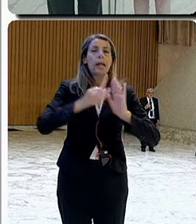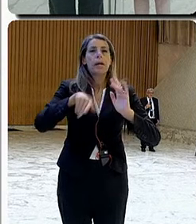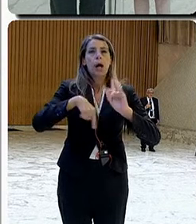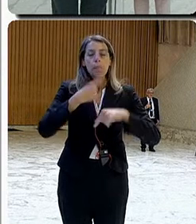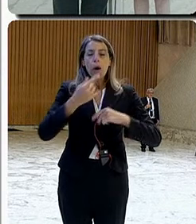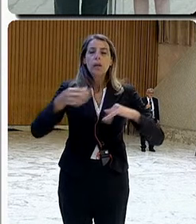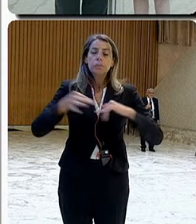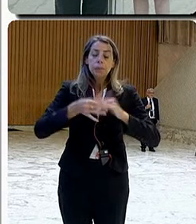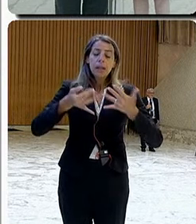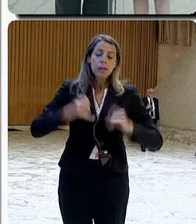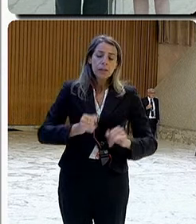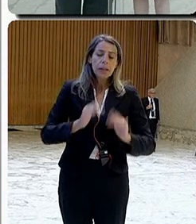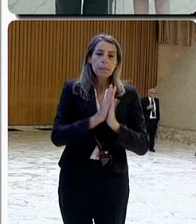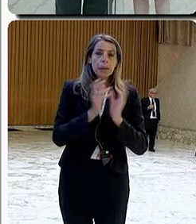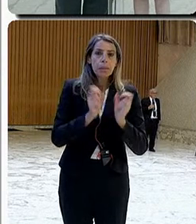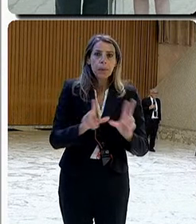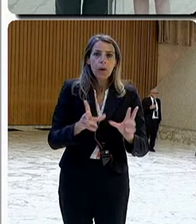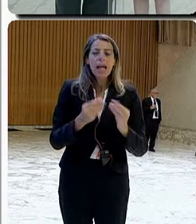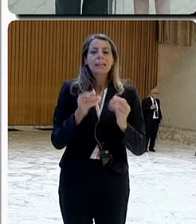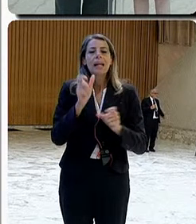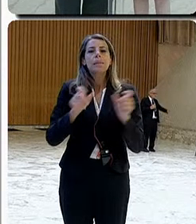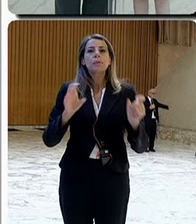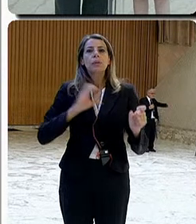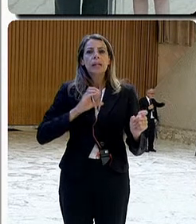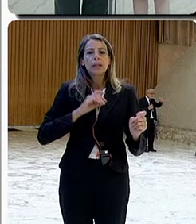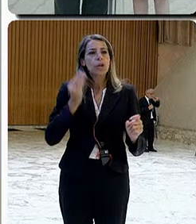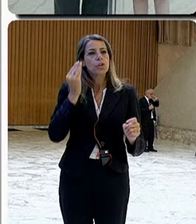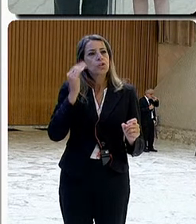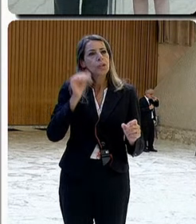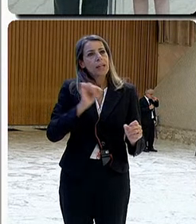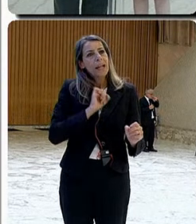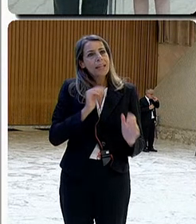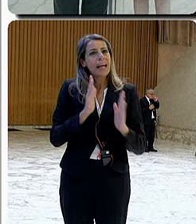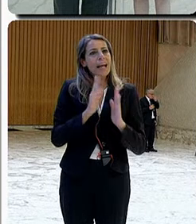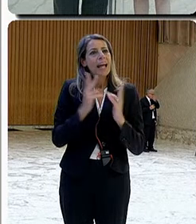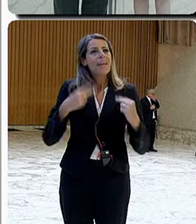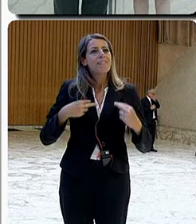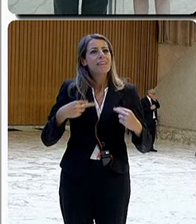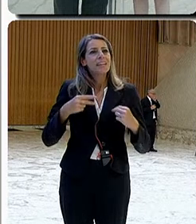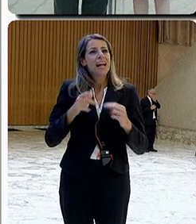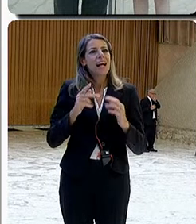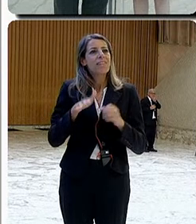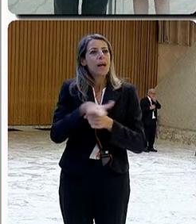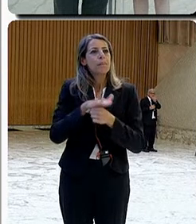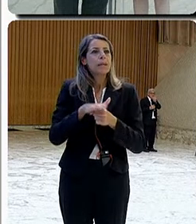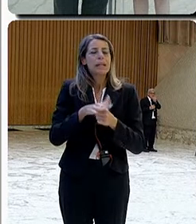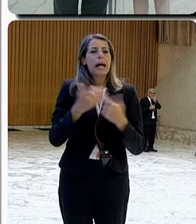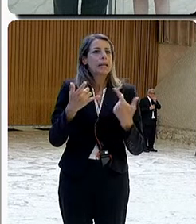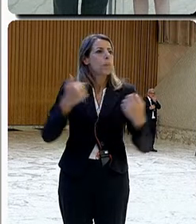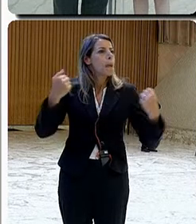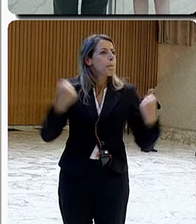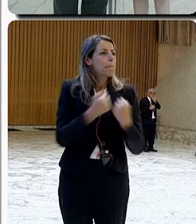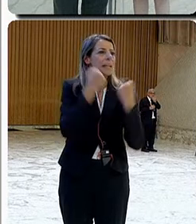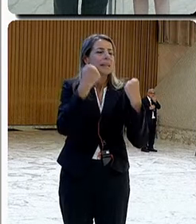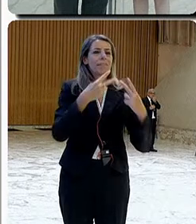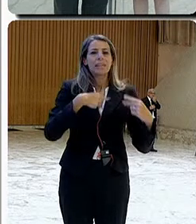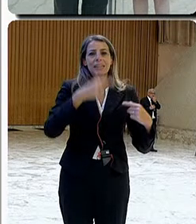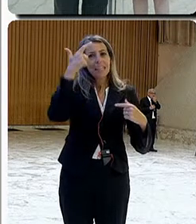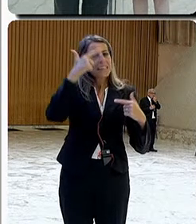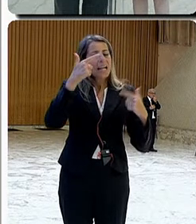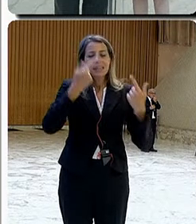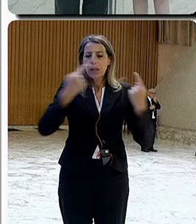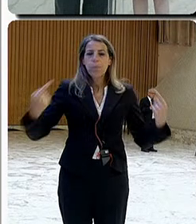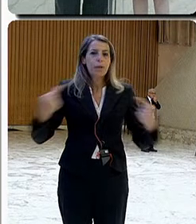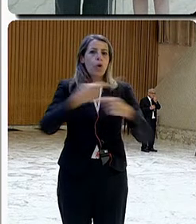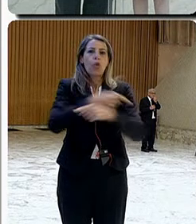Many Catholics believe that family life is somehow antithetical to leading a holy life. Still, in the last few